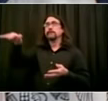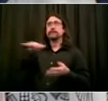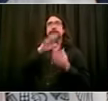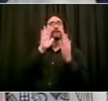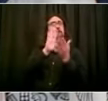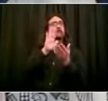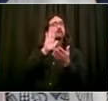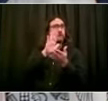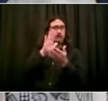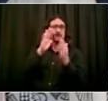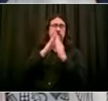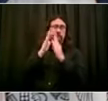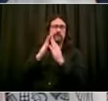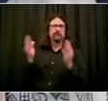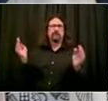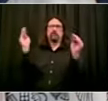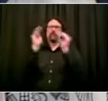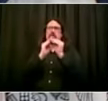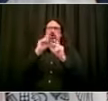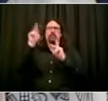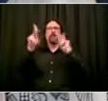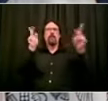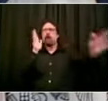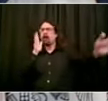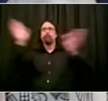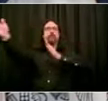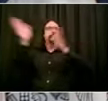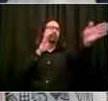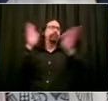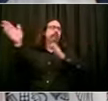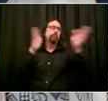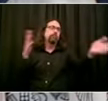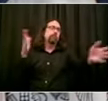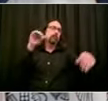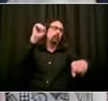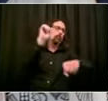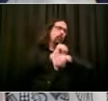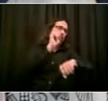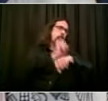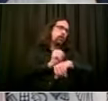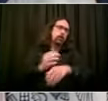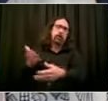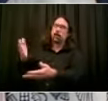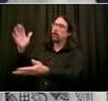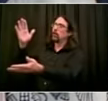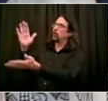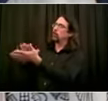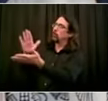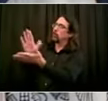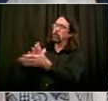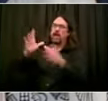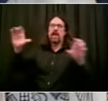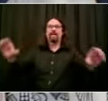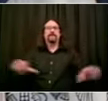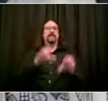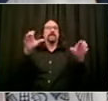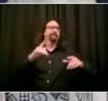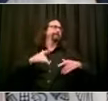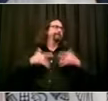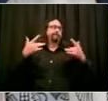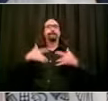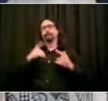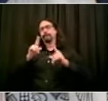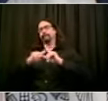So it is very, very important that people be tested in light of everything happening and that's how we will make sure we stay